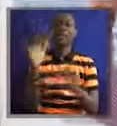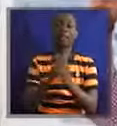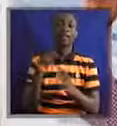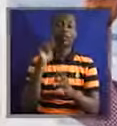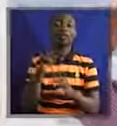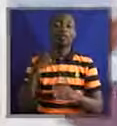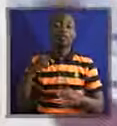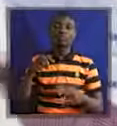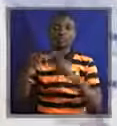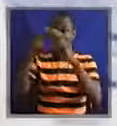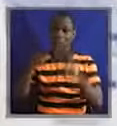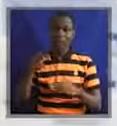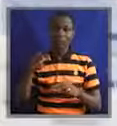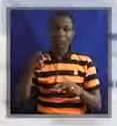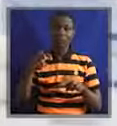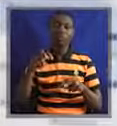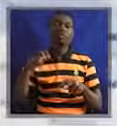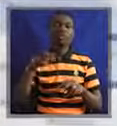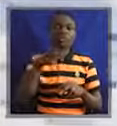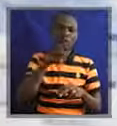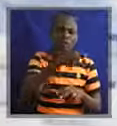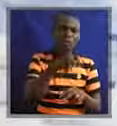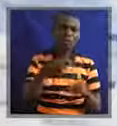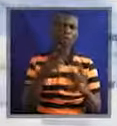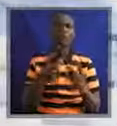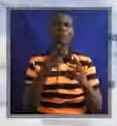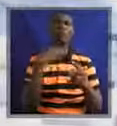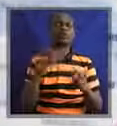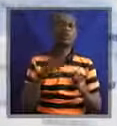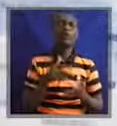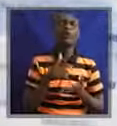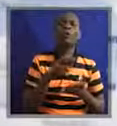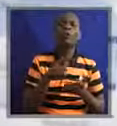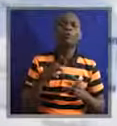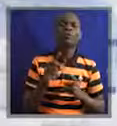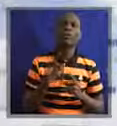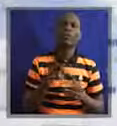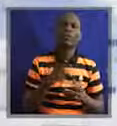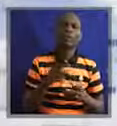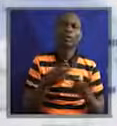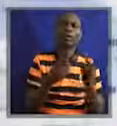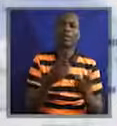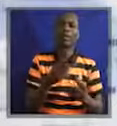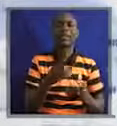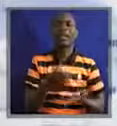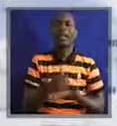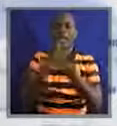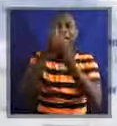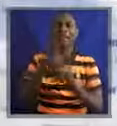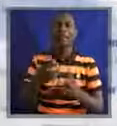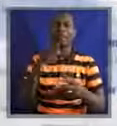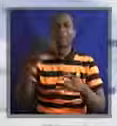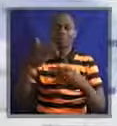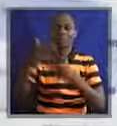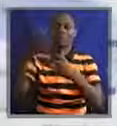bi ba bi a ote se wo kọ na omuka so mu yusu no wako break generational curse also for being to be make